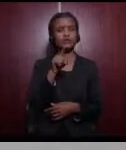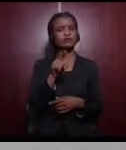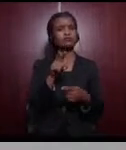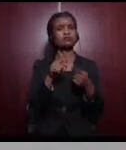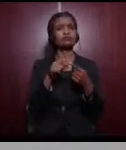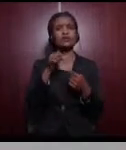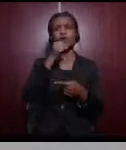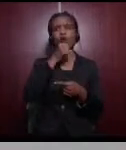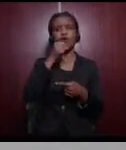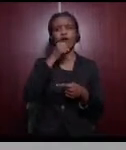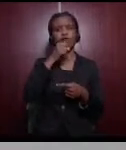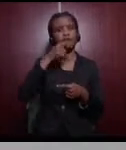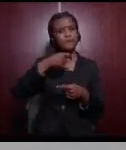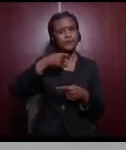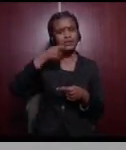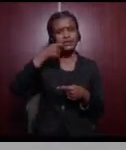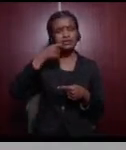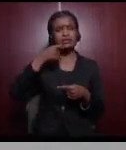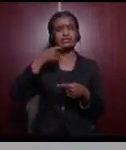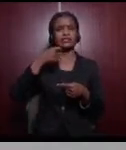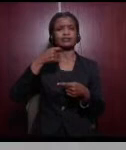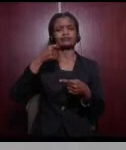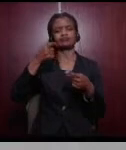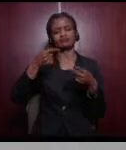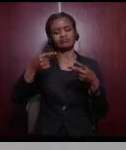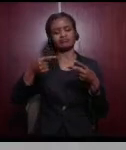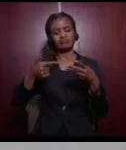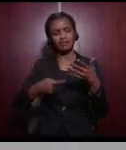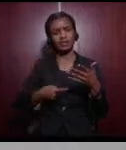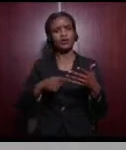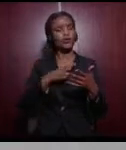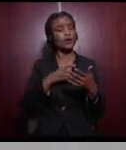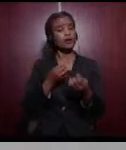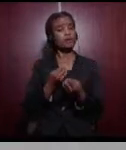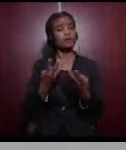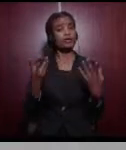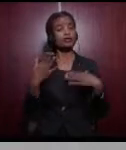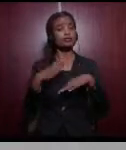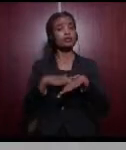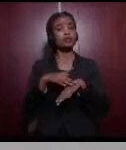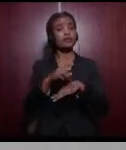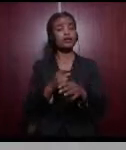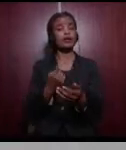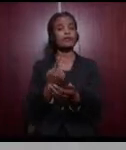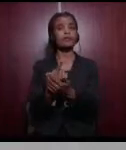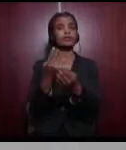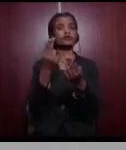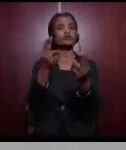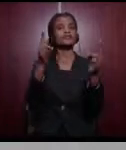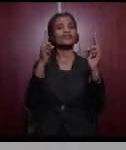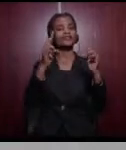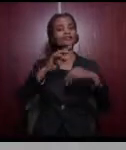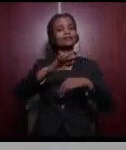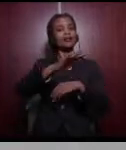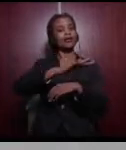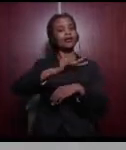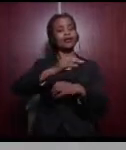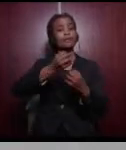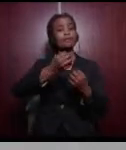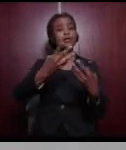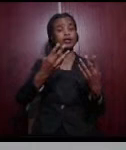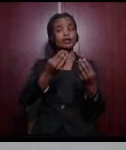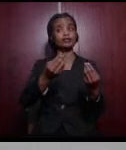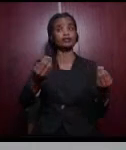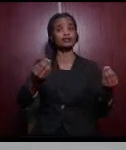and all, because most of those are happening more on the university thing. Our kids end